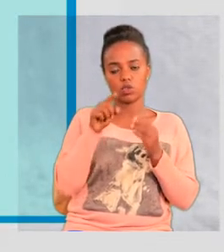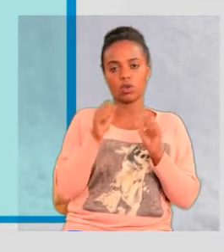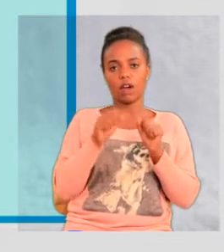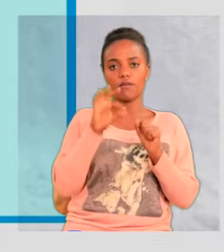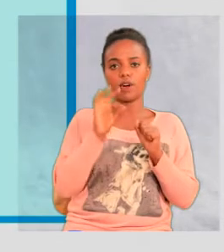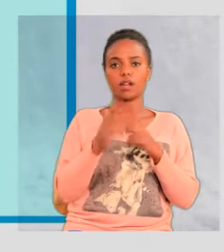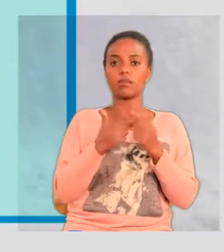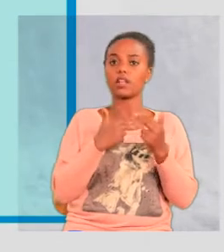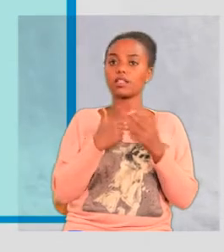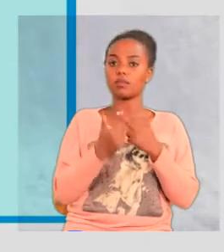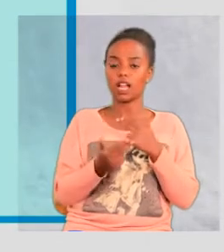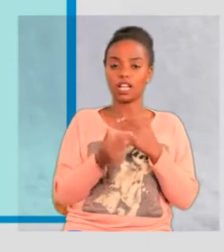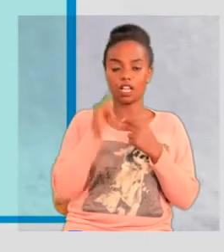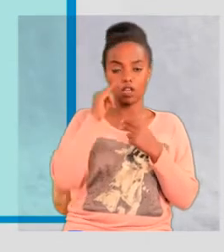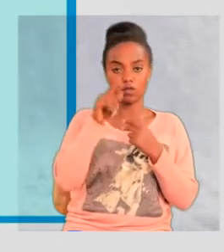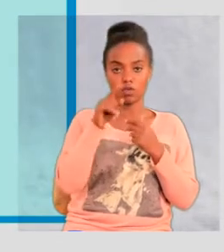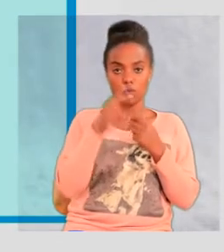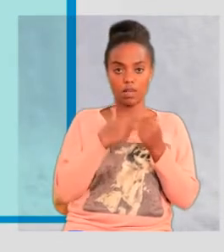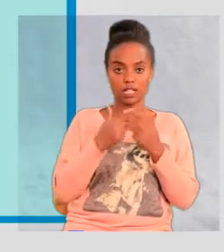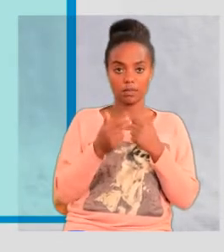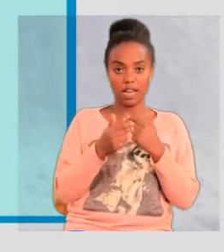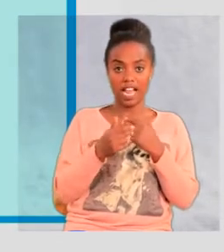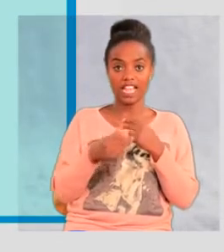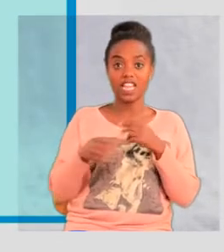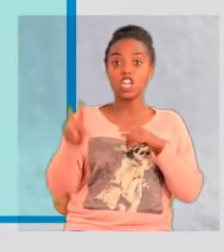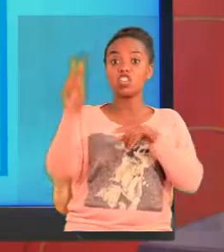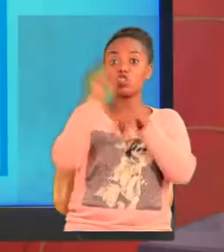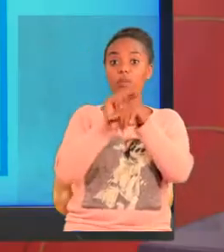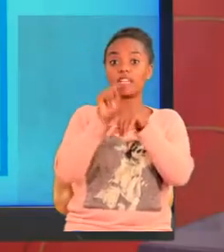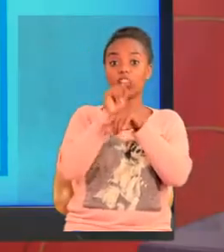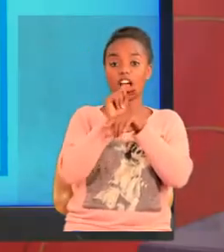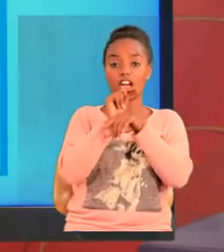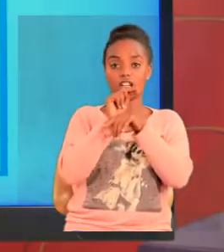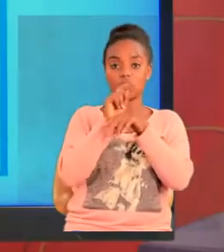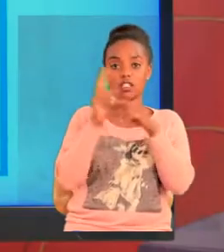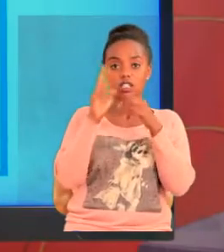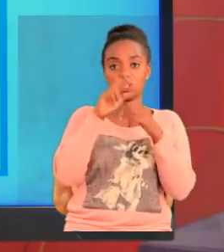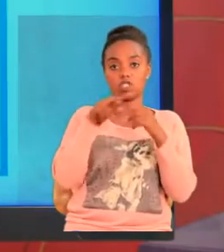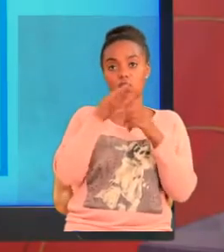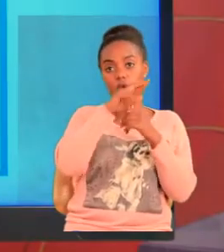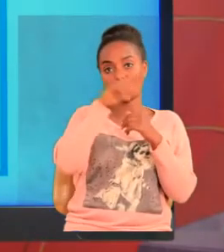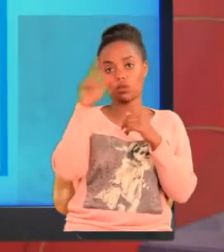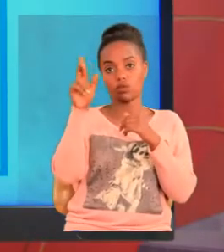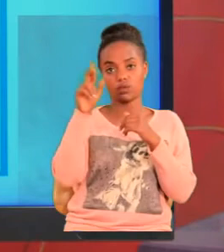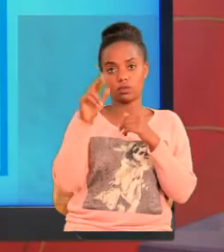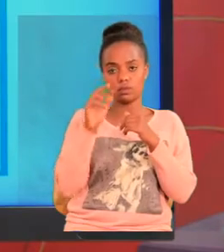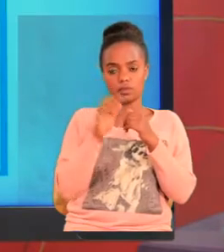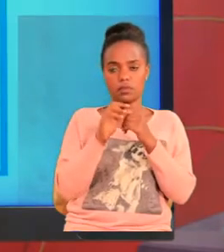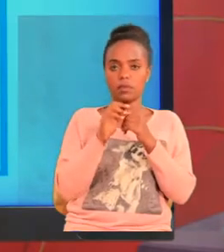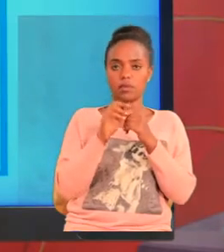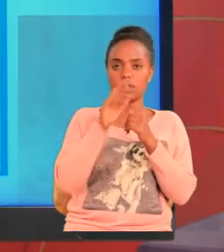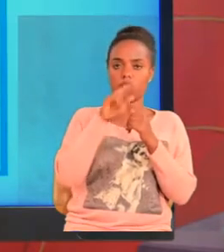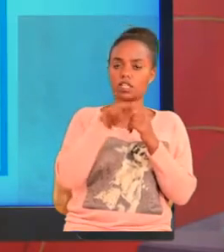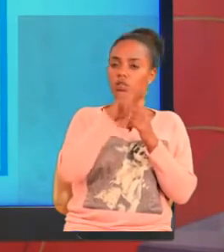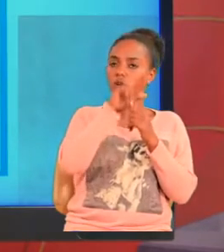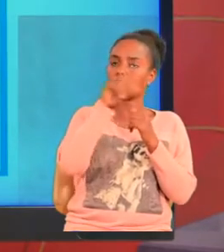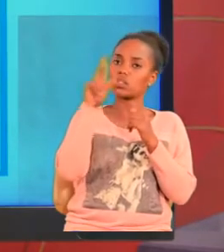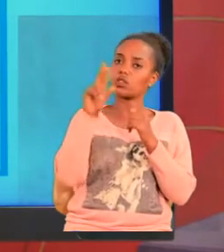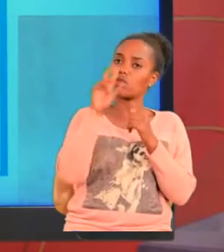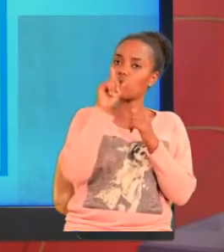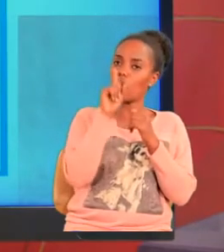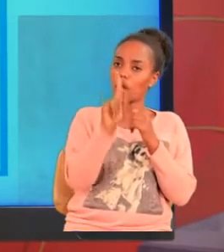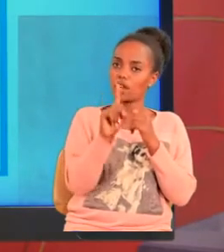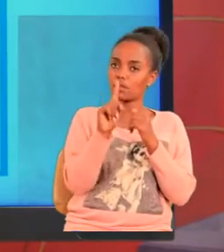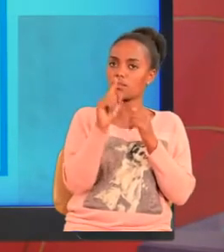by multiplying. If you multiply the numerator by the square root of, let me show you this one here, the square root of